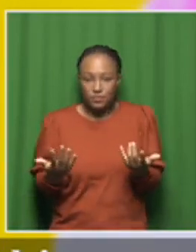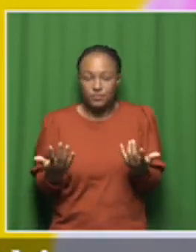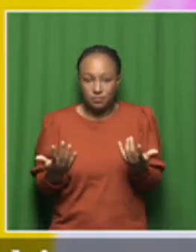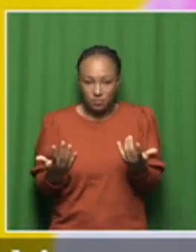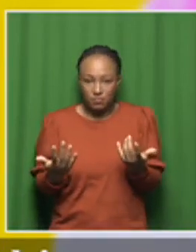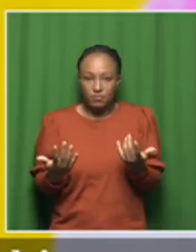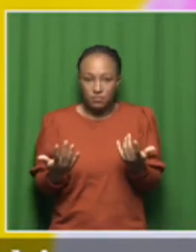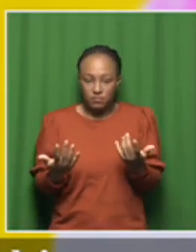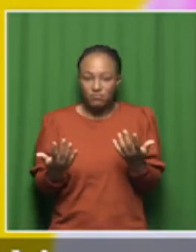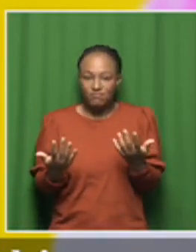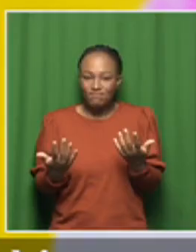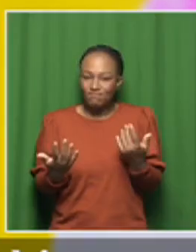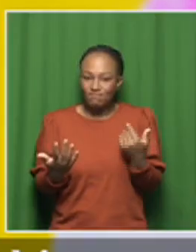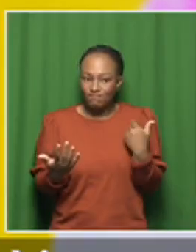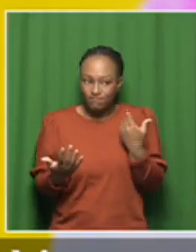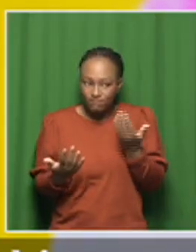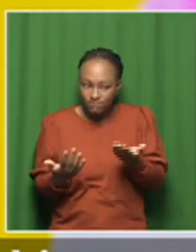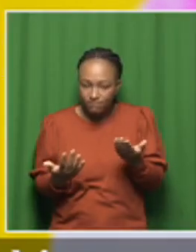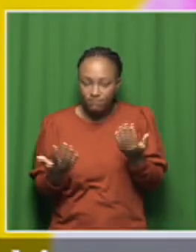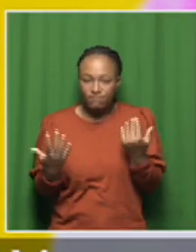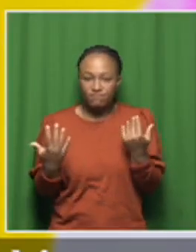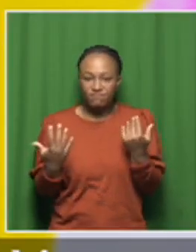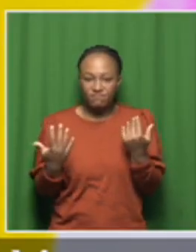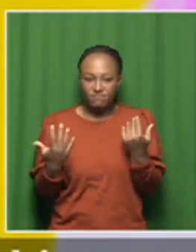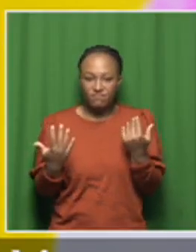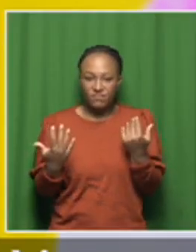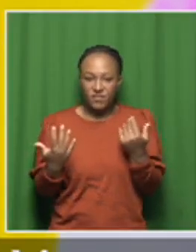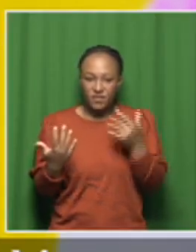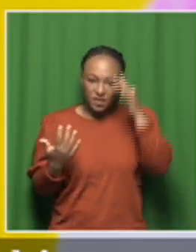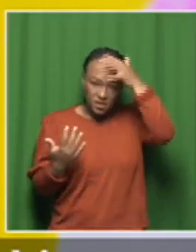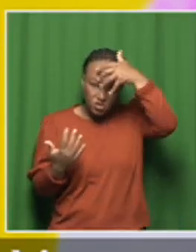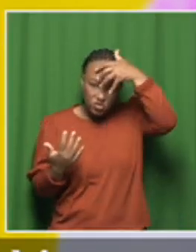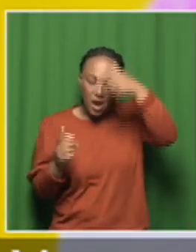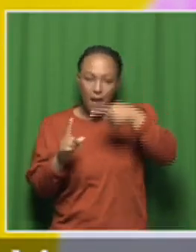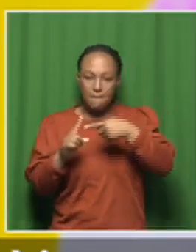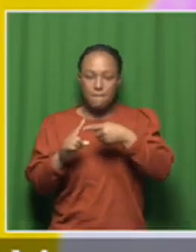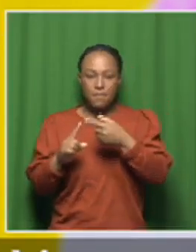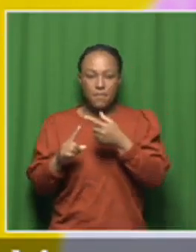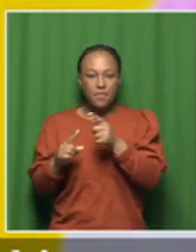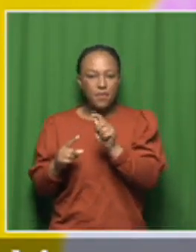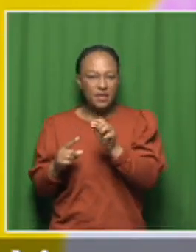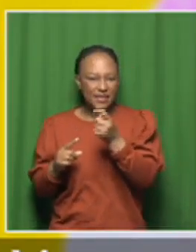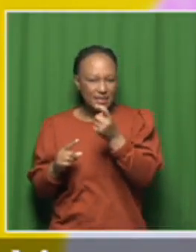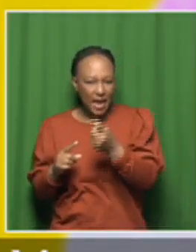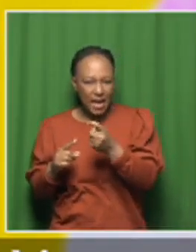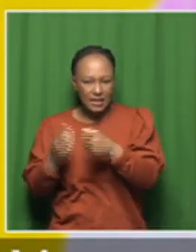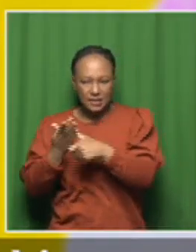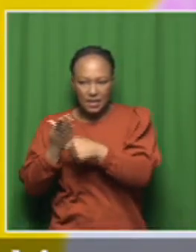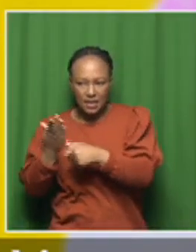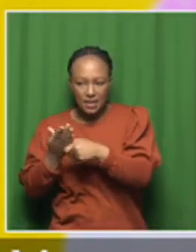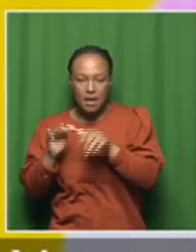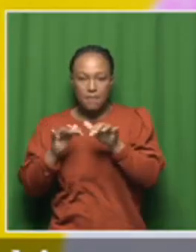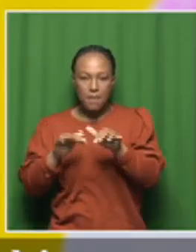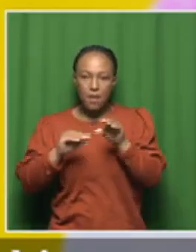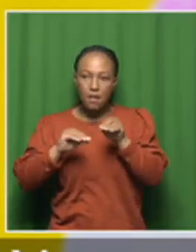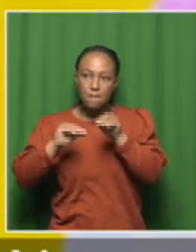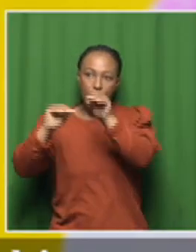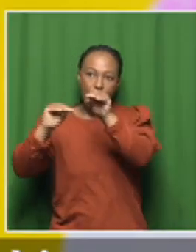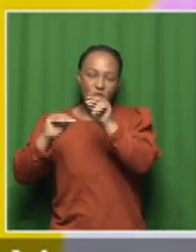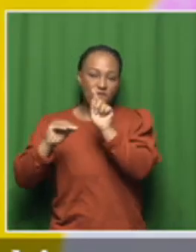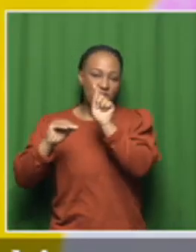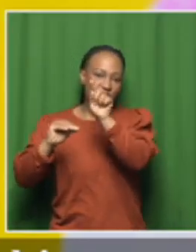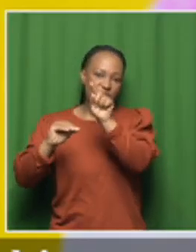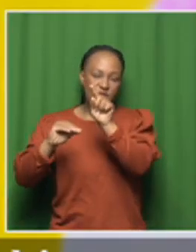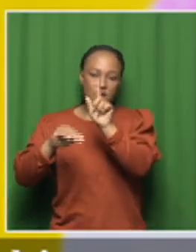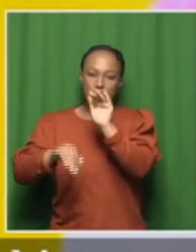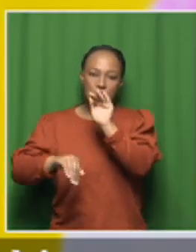the divisions as well with the Trump tariffs and people going overseas, etc., etc. There's a lot of division, so we're going to answer that. Hence,